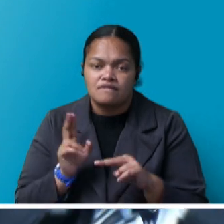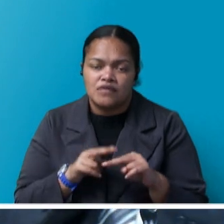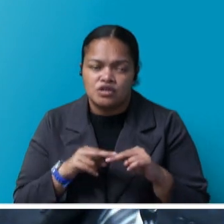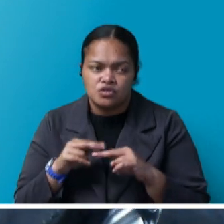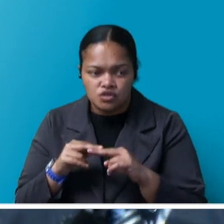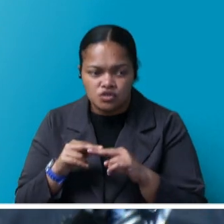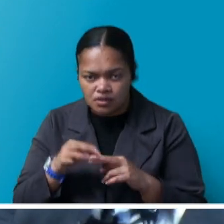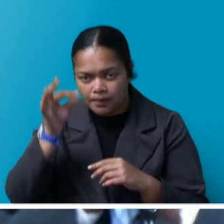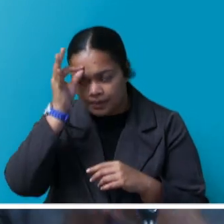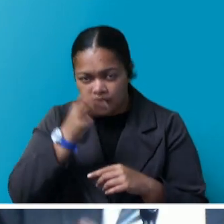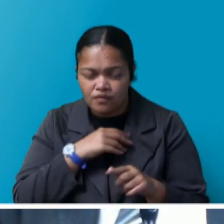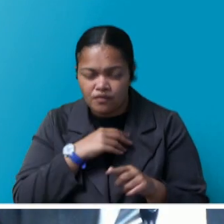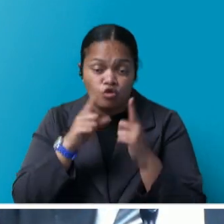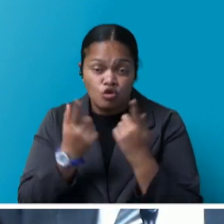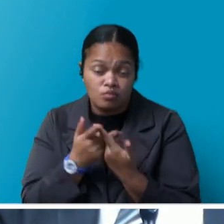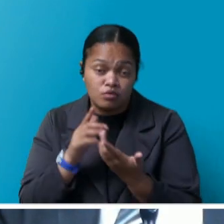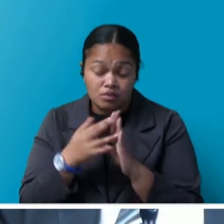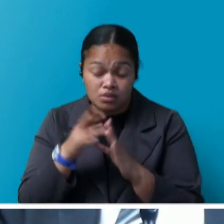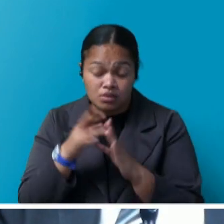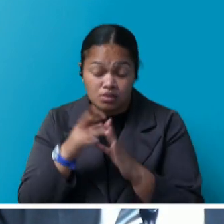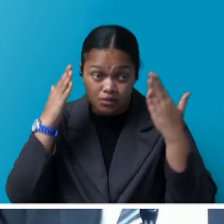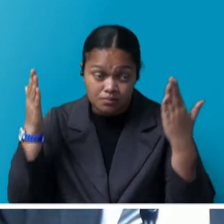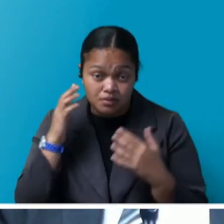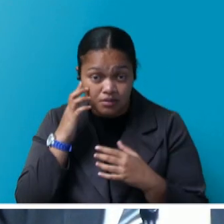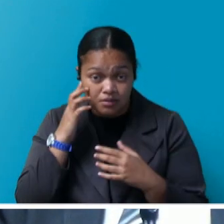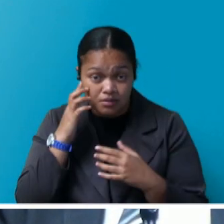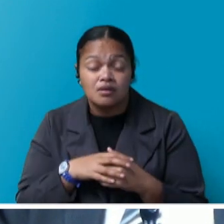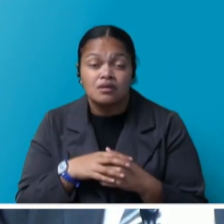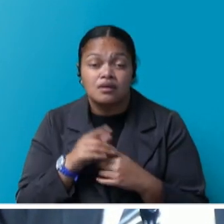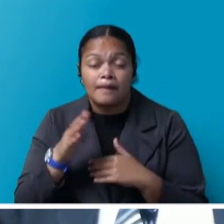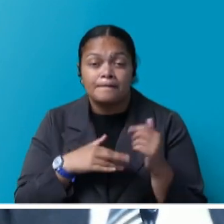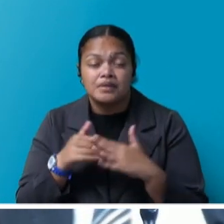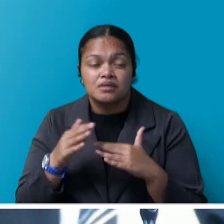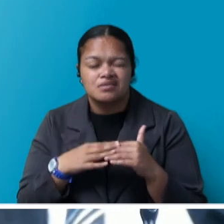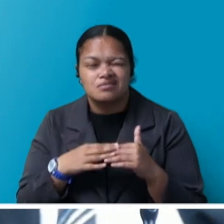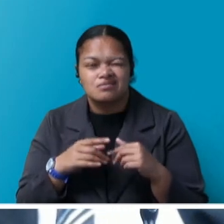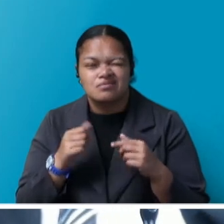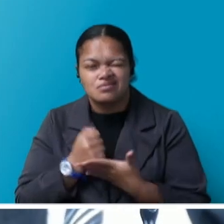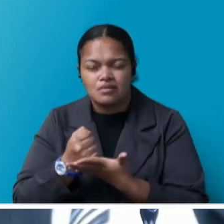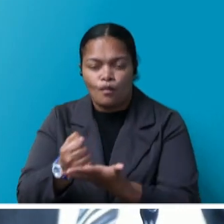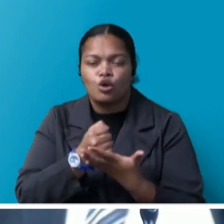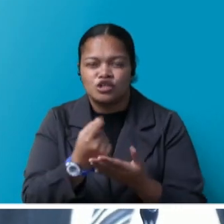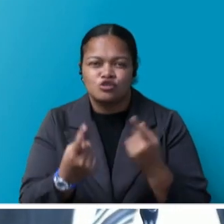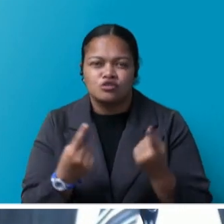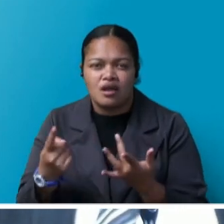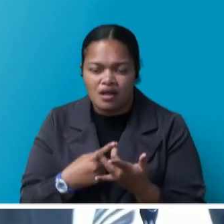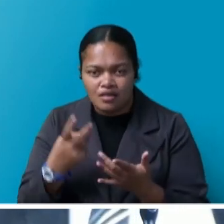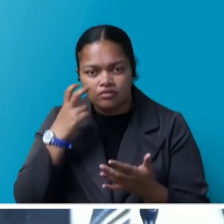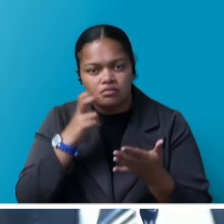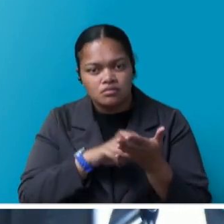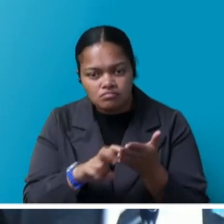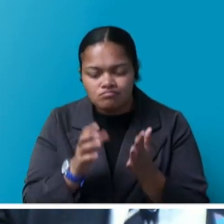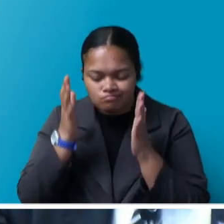We live in a global community, Mr. Speaker, sir, that necessitates that we build stable relations to support each other. We recognize that broadening